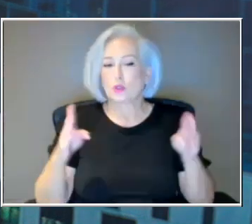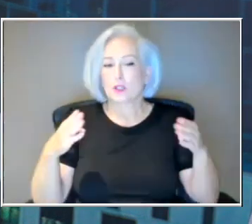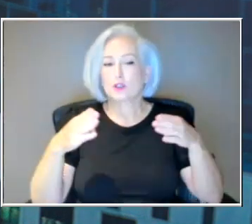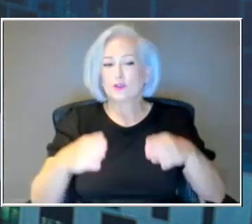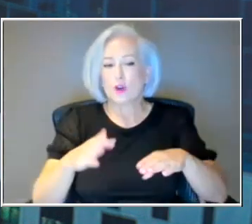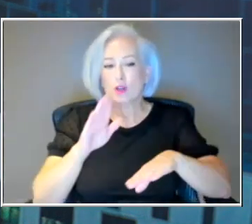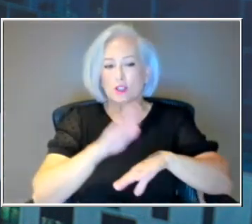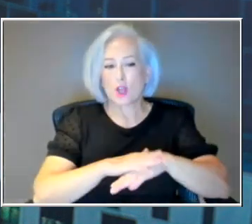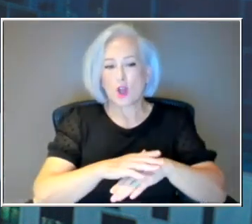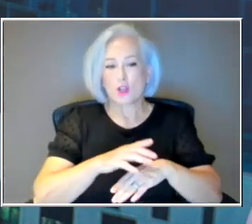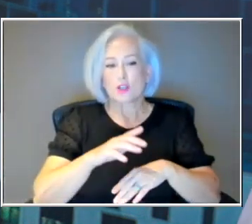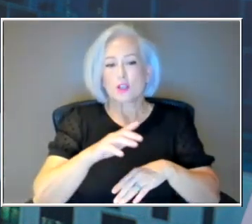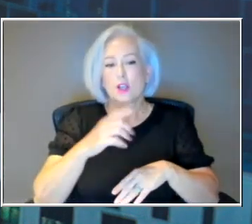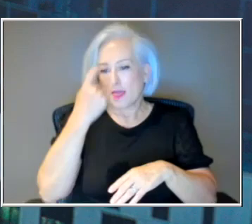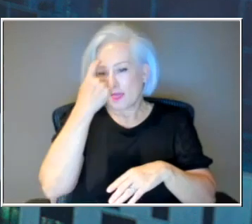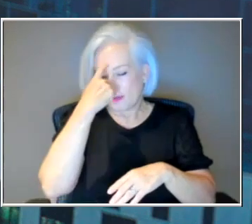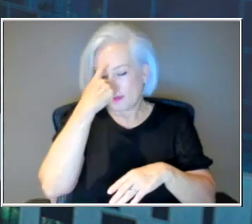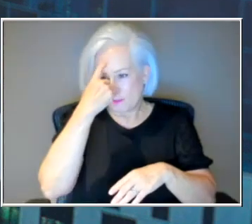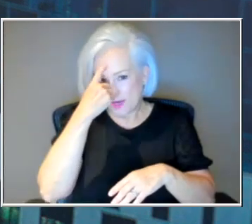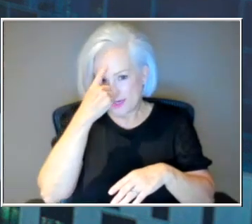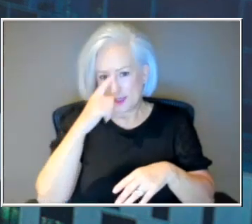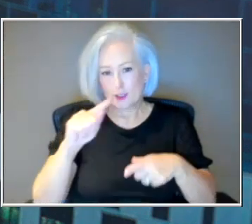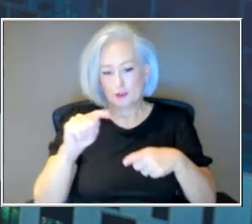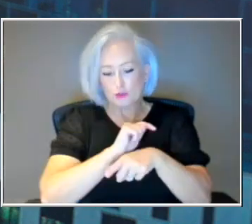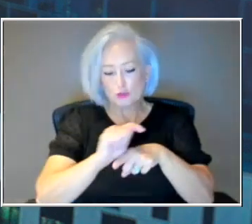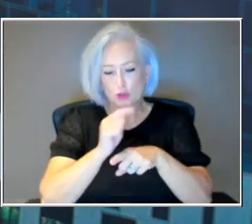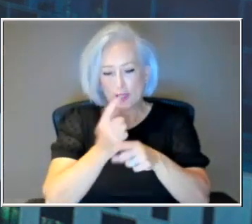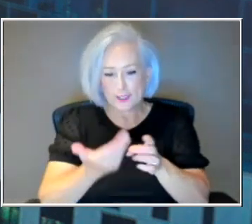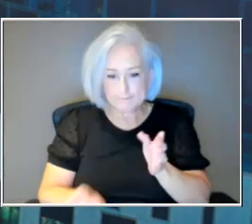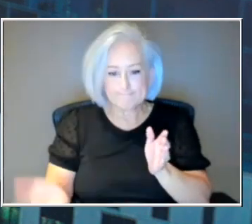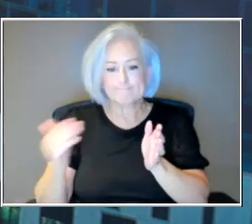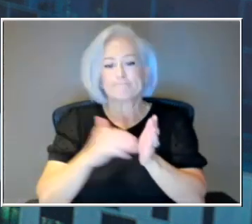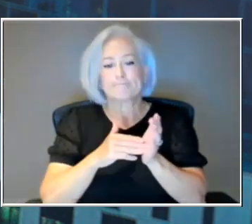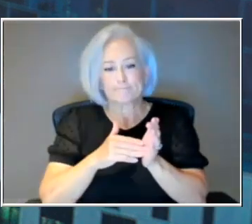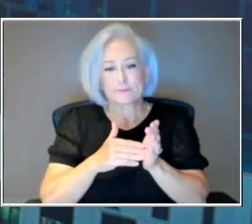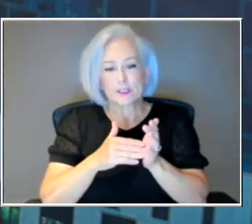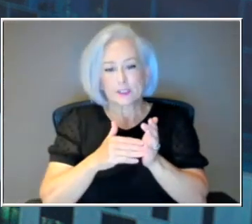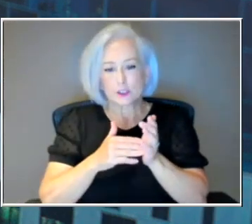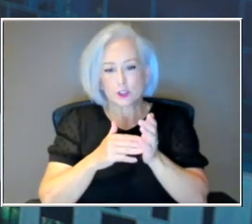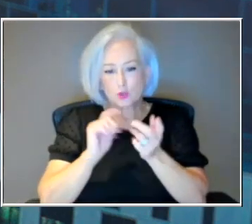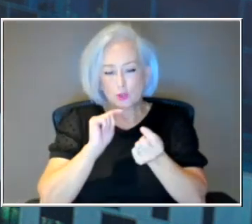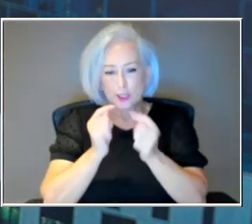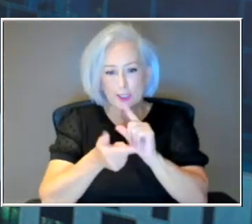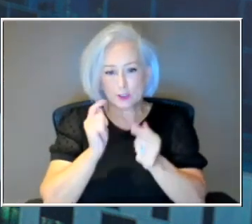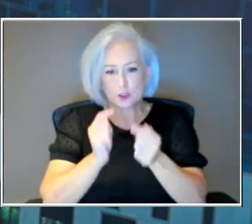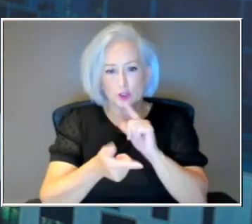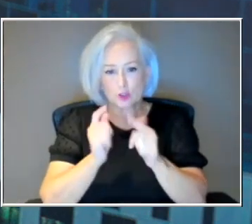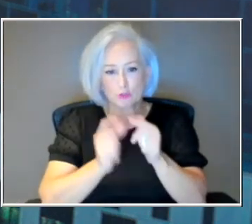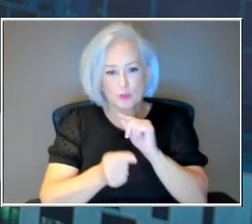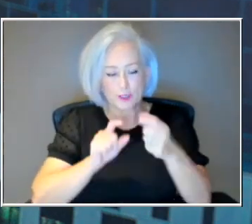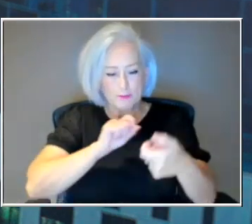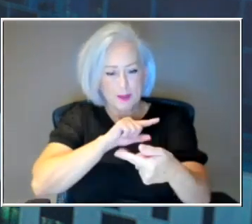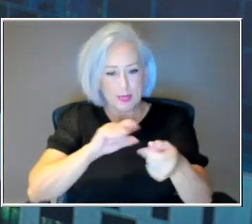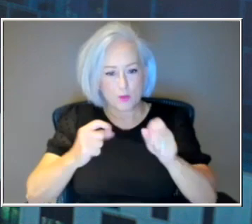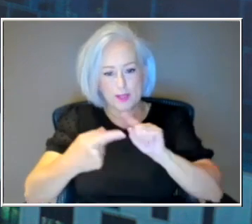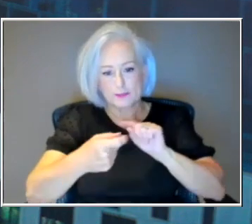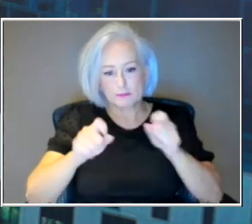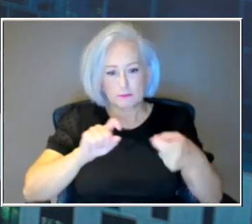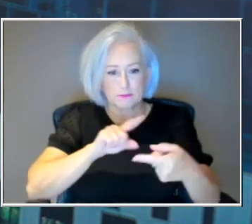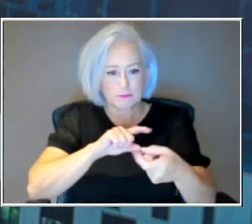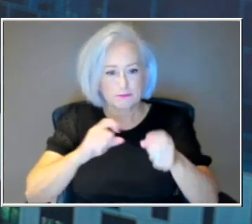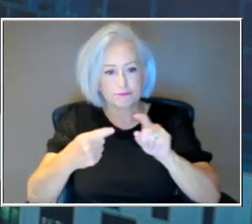retraining our brain to essentially interpret sensory pathways in a more